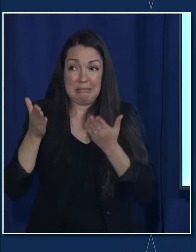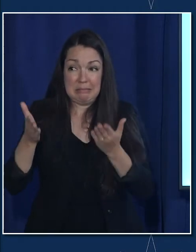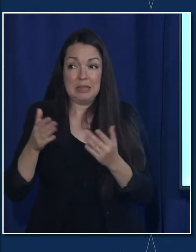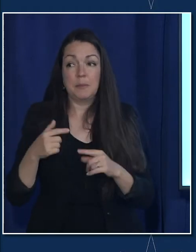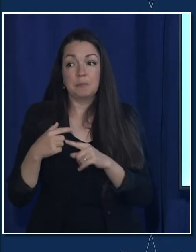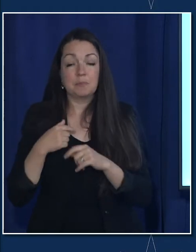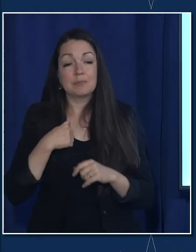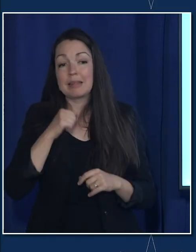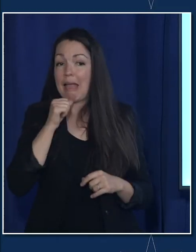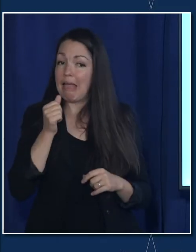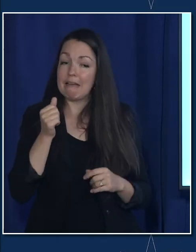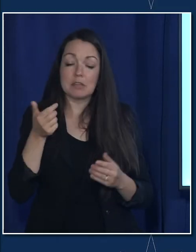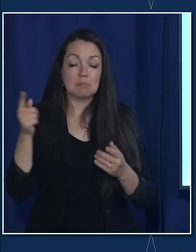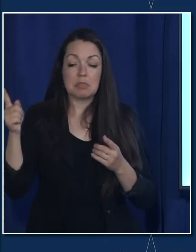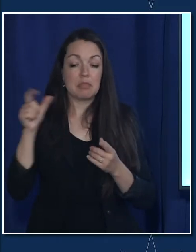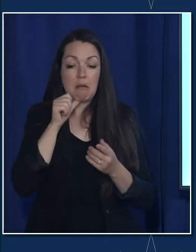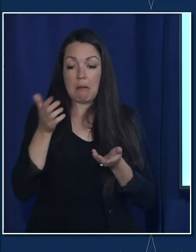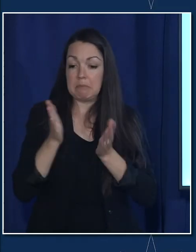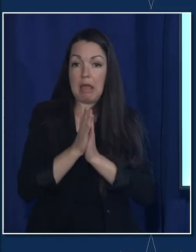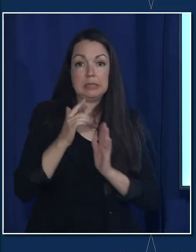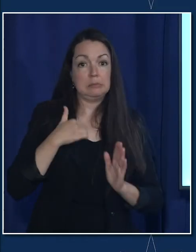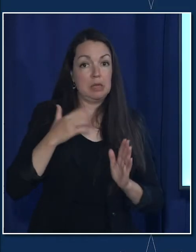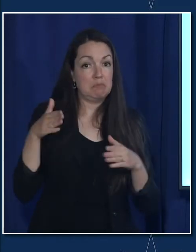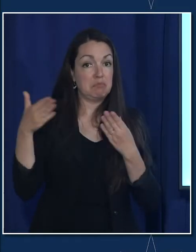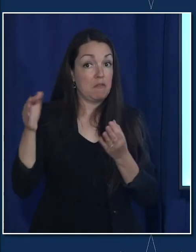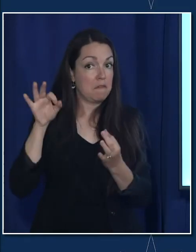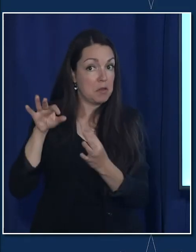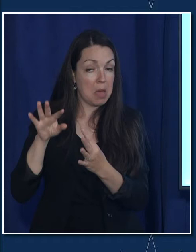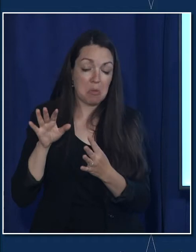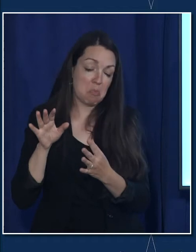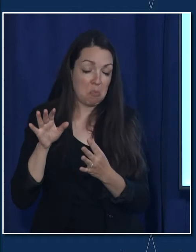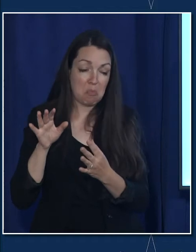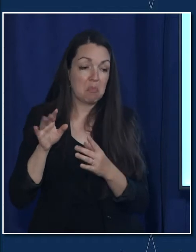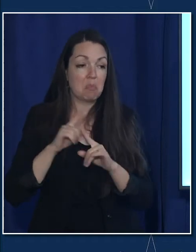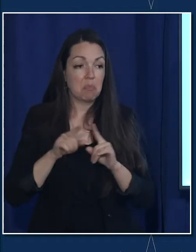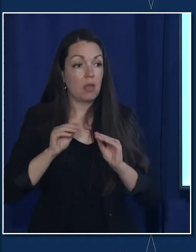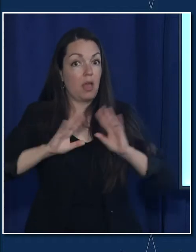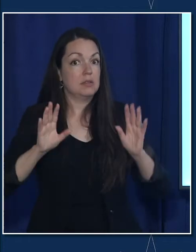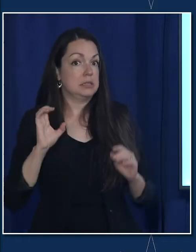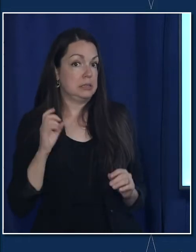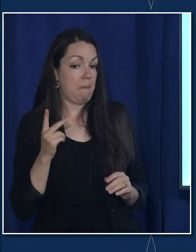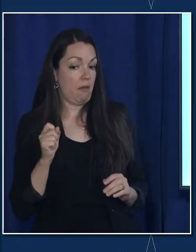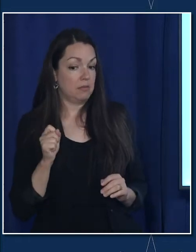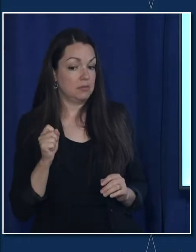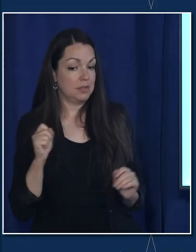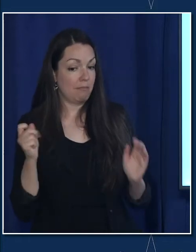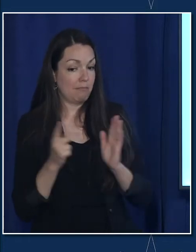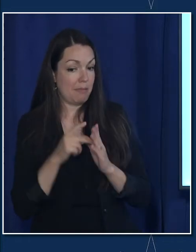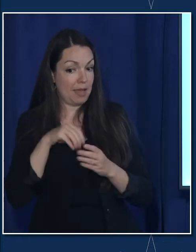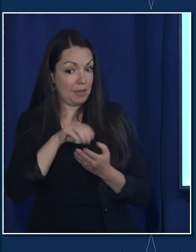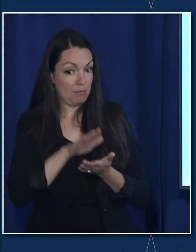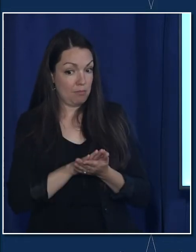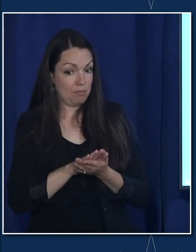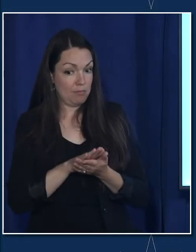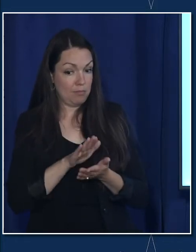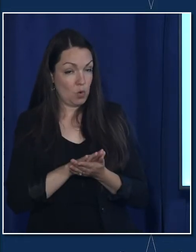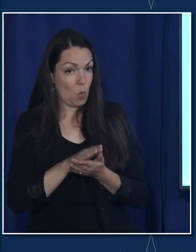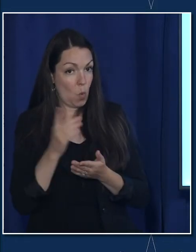haven't been asked to offer any feedback. I think, obviously CPS has been back for one day now, and may be